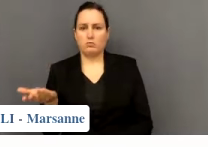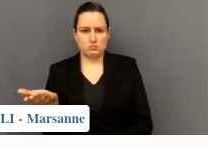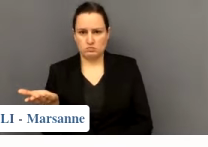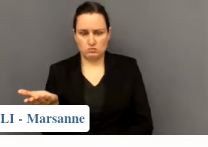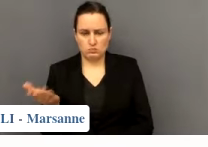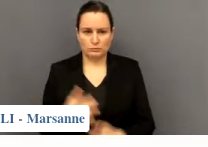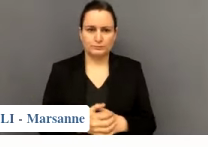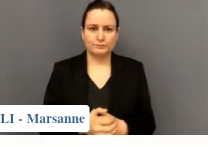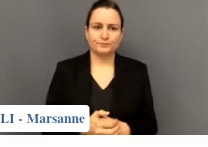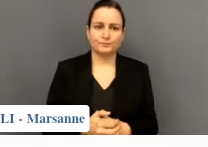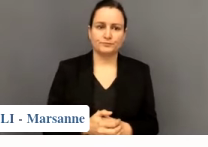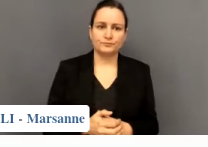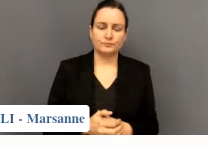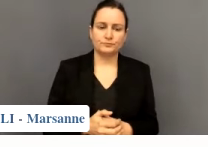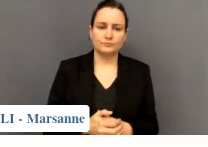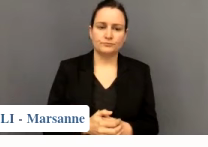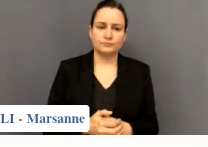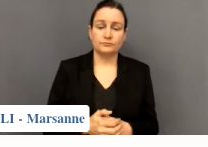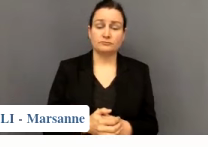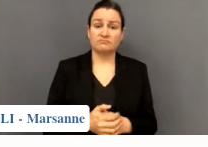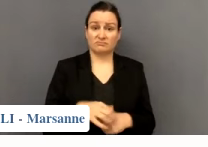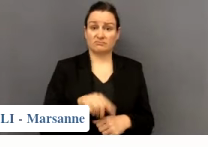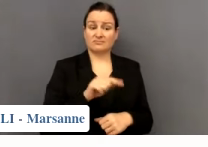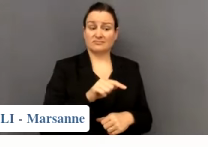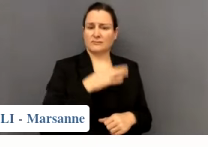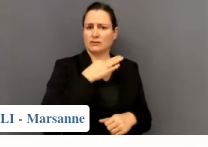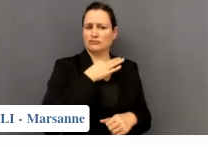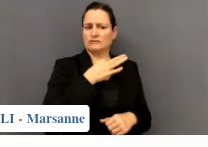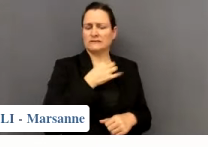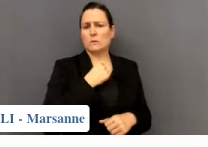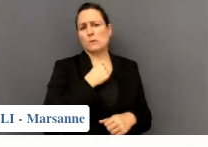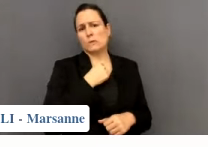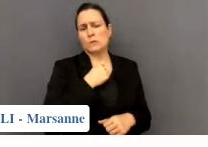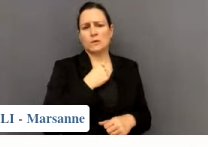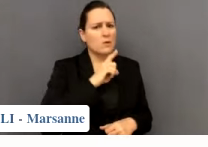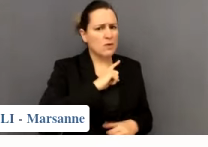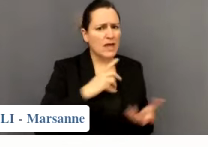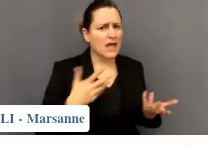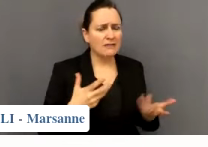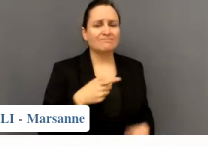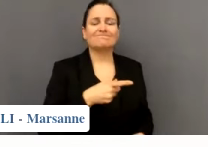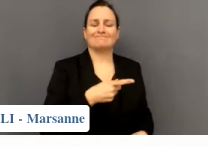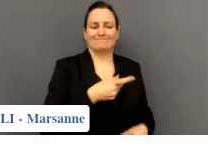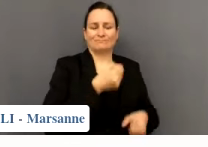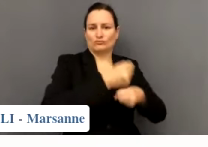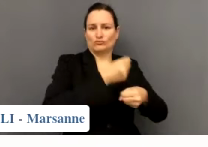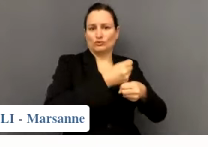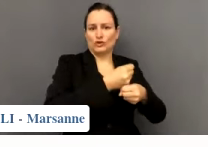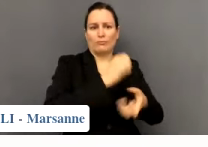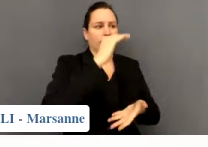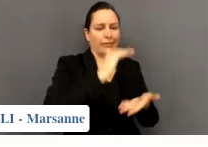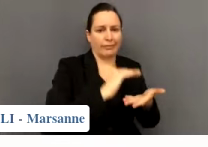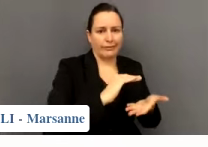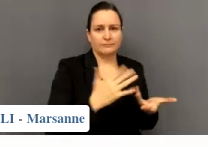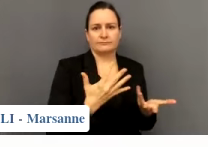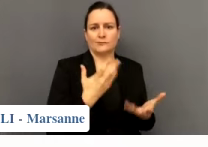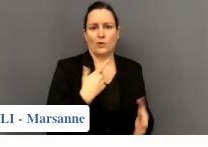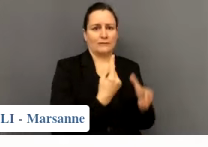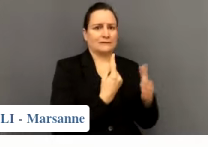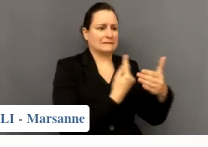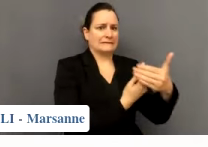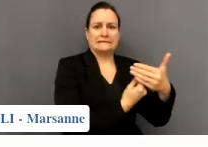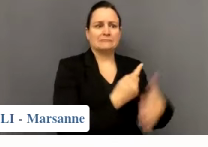This increased risk was likely spurred on by a combination of stresses like job losses and isolation through the widespread lockdowns across